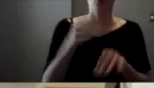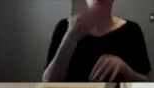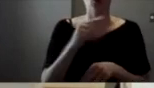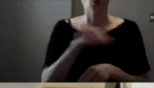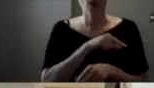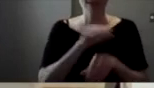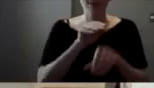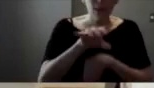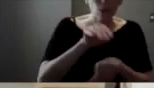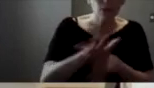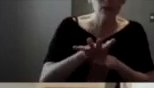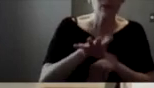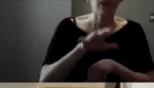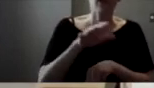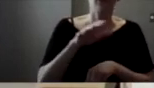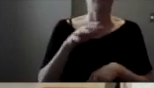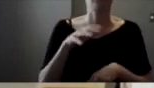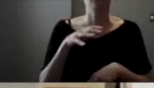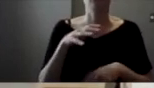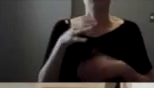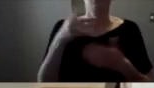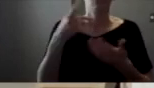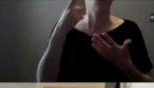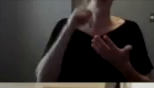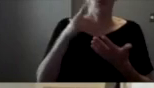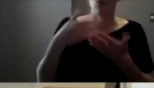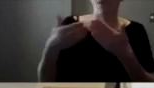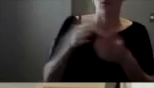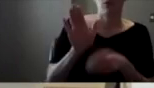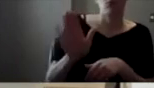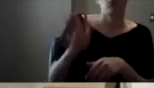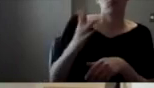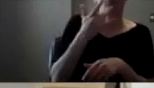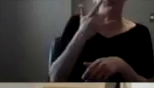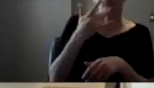for whatever reason it is that the woman would